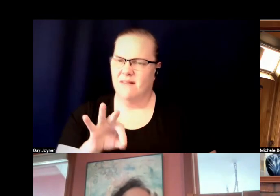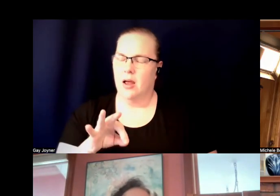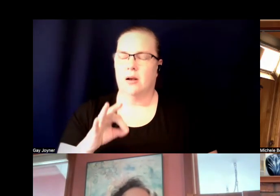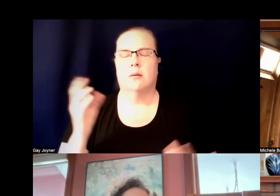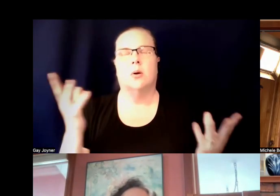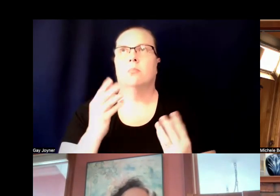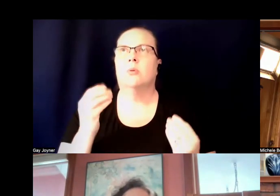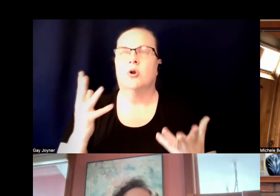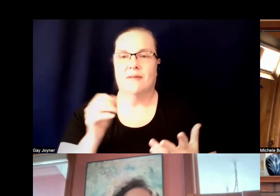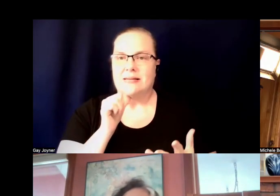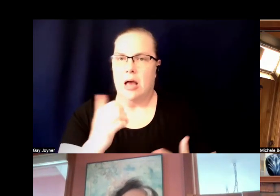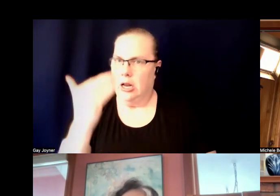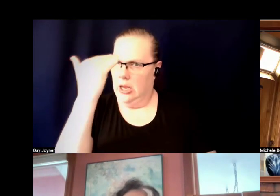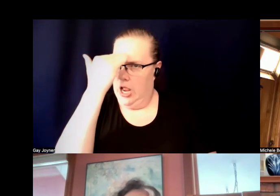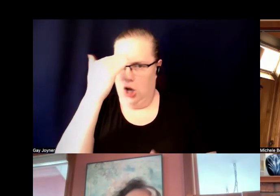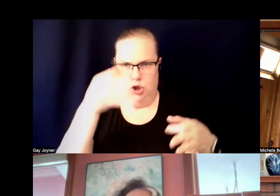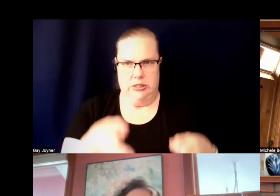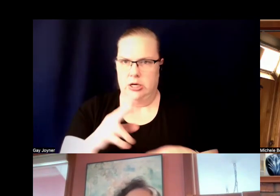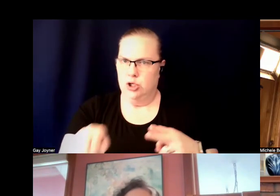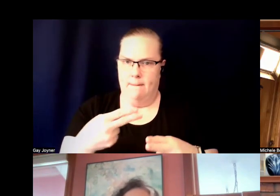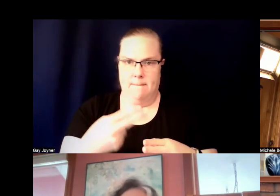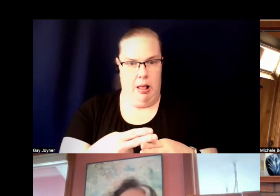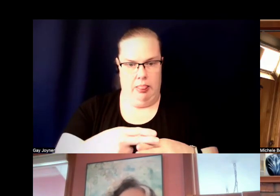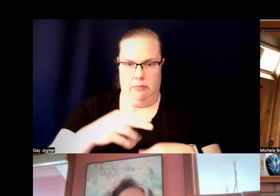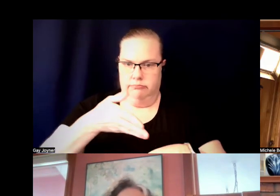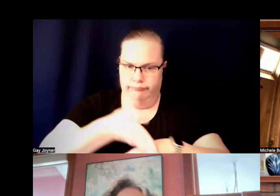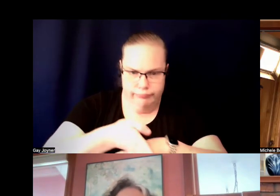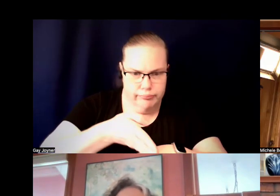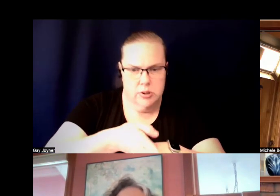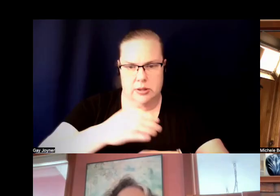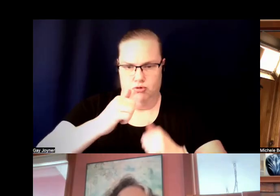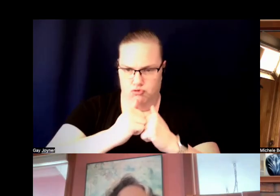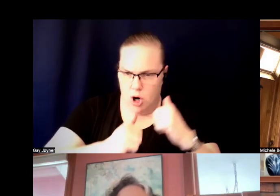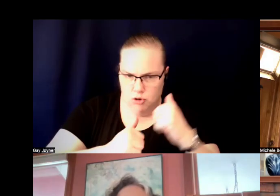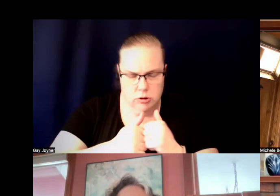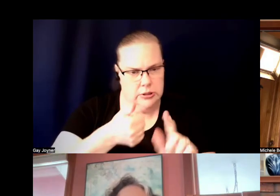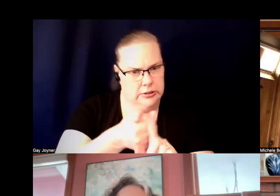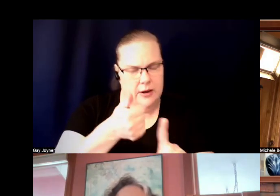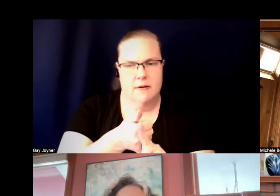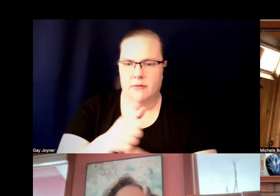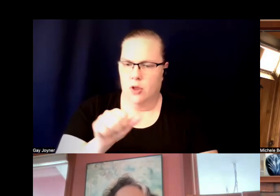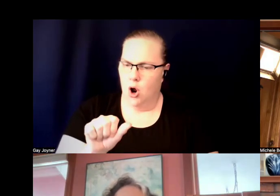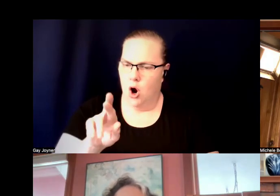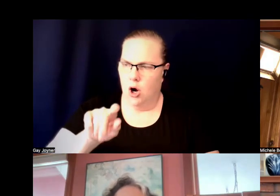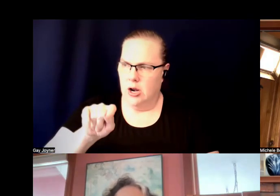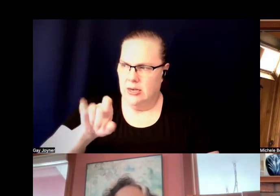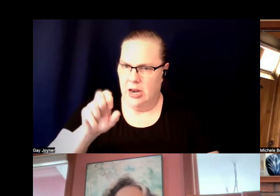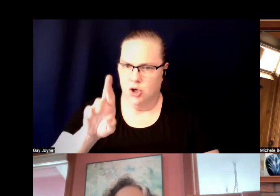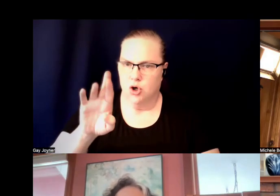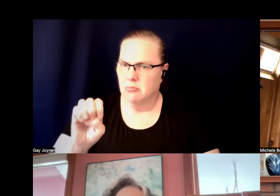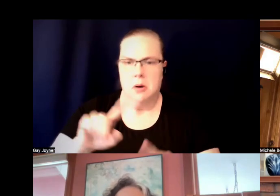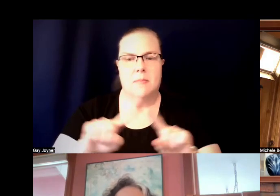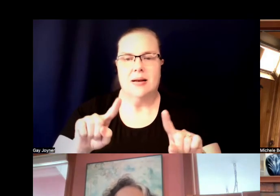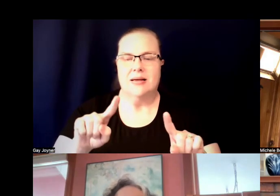not really a conscious decision about the architecture. It's just really just the way the light makes